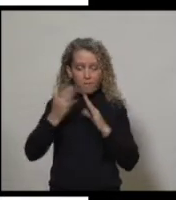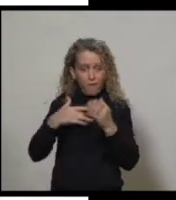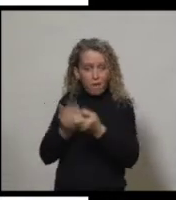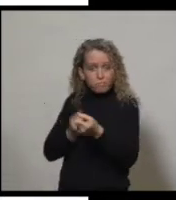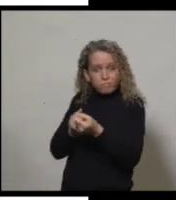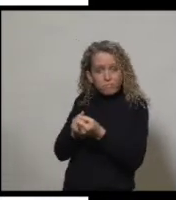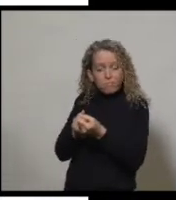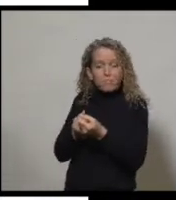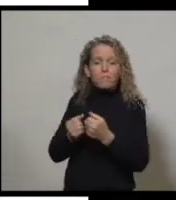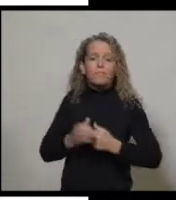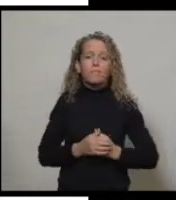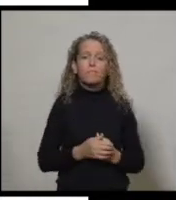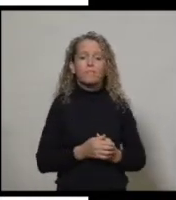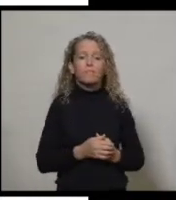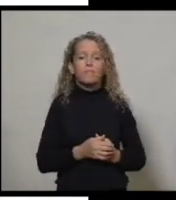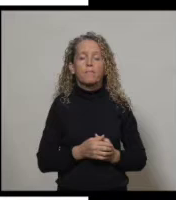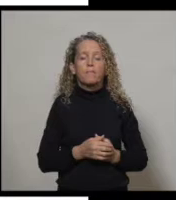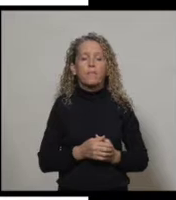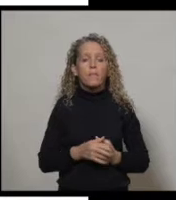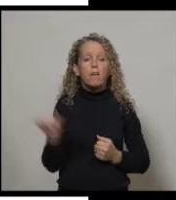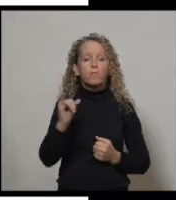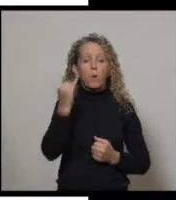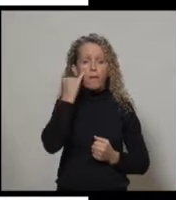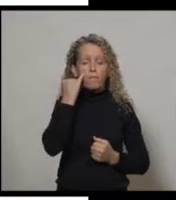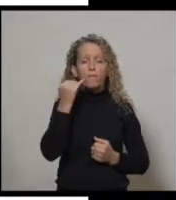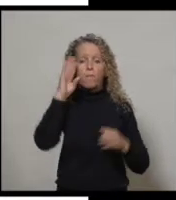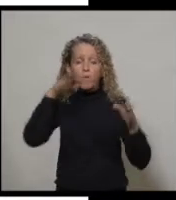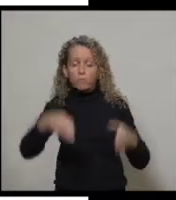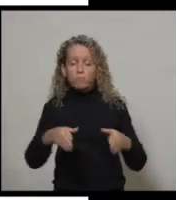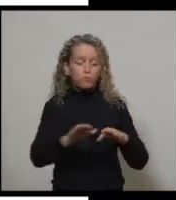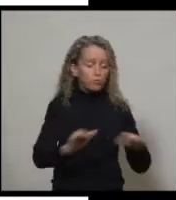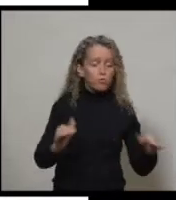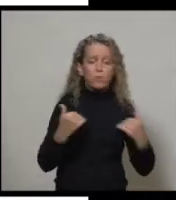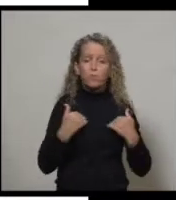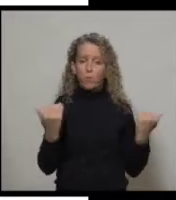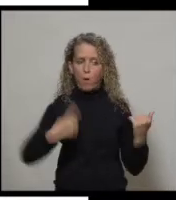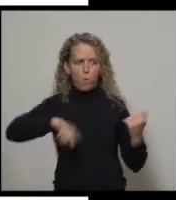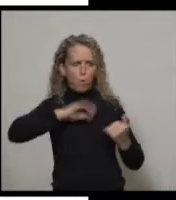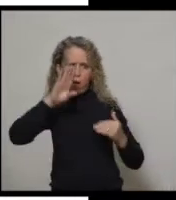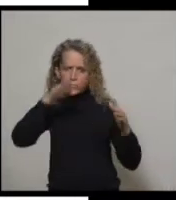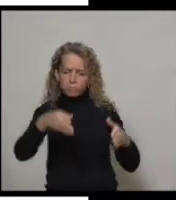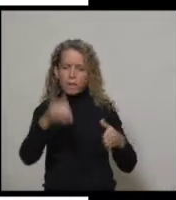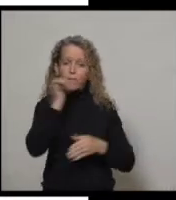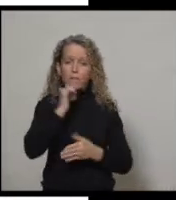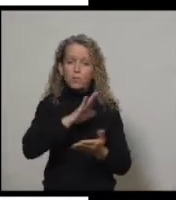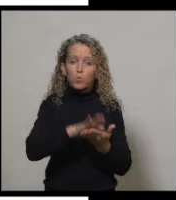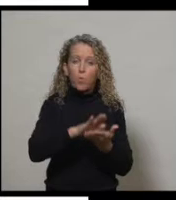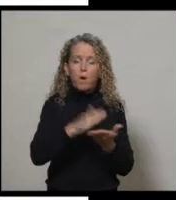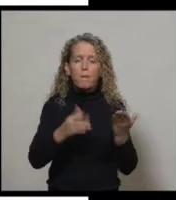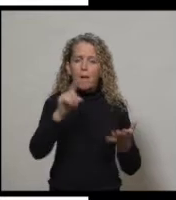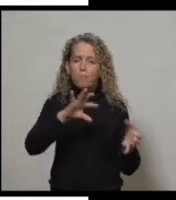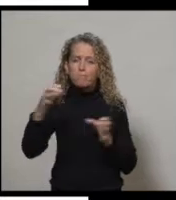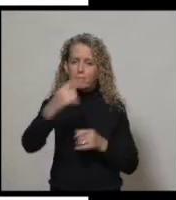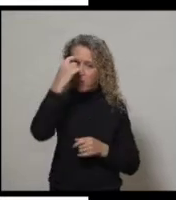And then as we look into ACEs and we think about our children and youth that we're in the schools with, we may start to see disrupted